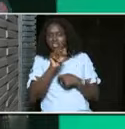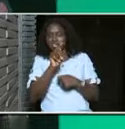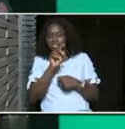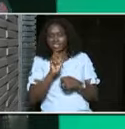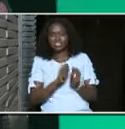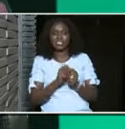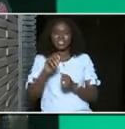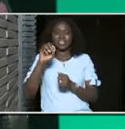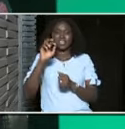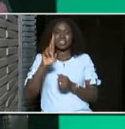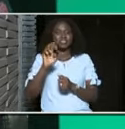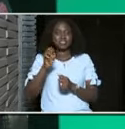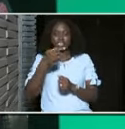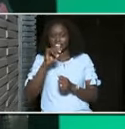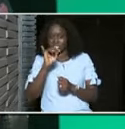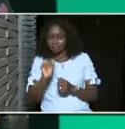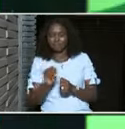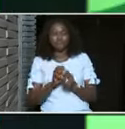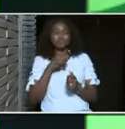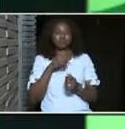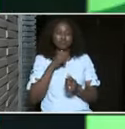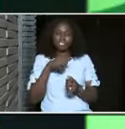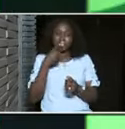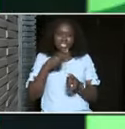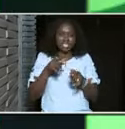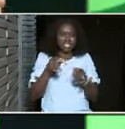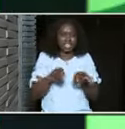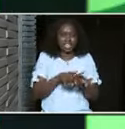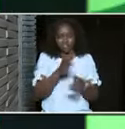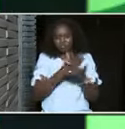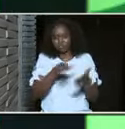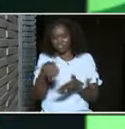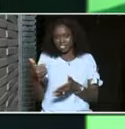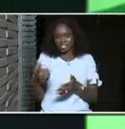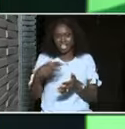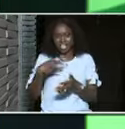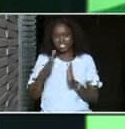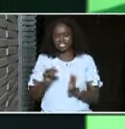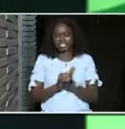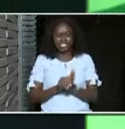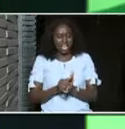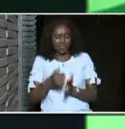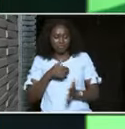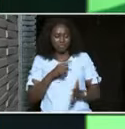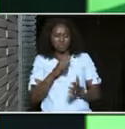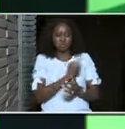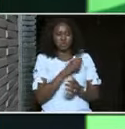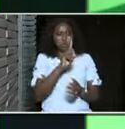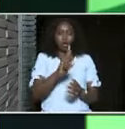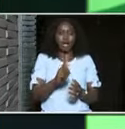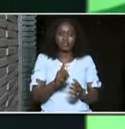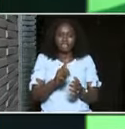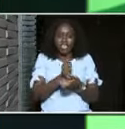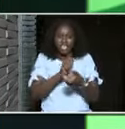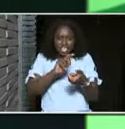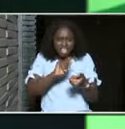not explicitly saying, like some of the candidates, that you will ensure there's just one exchange rate. But you are